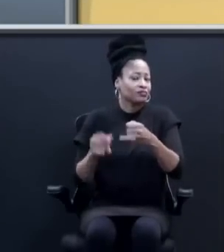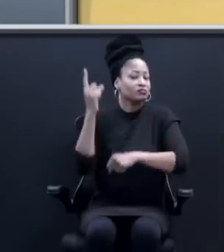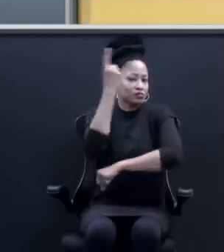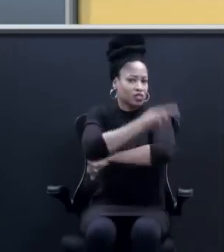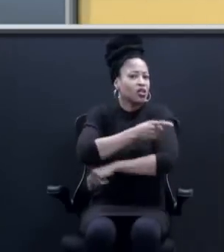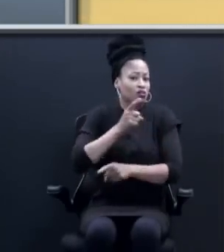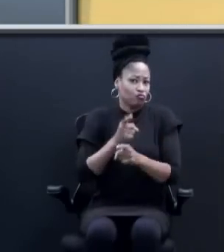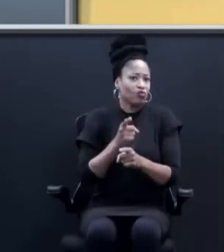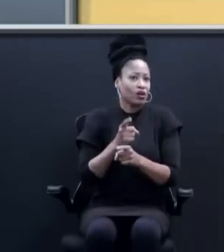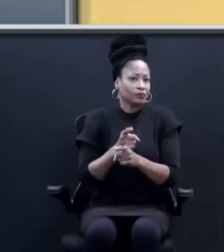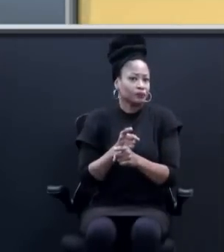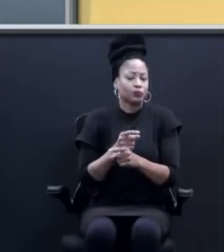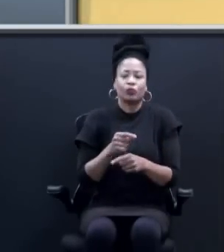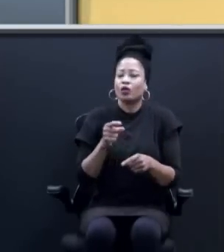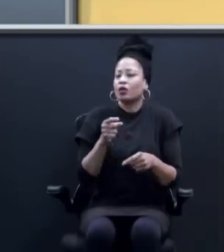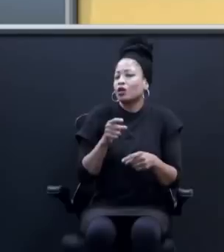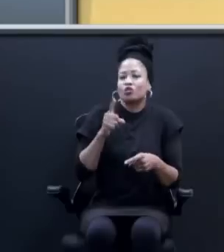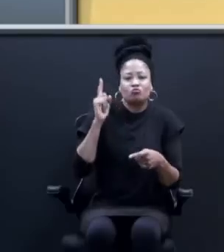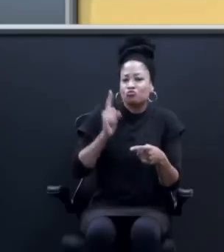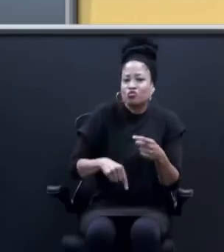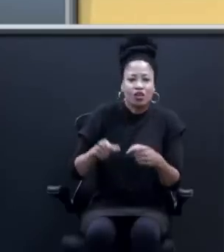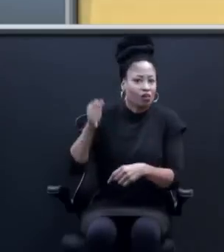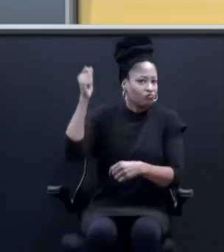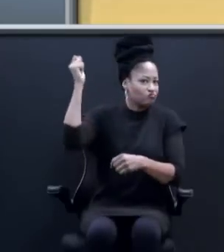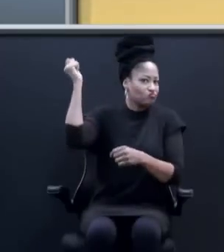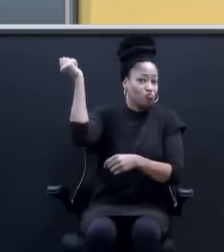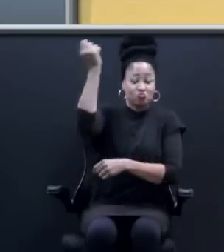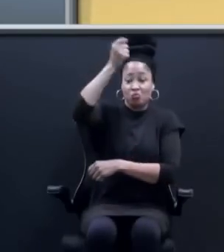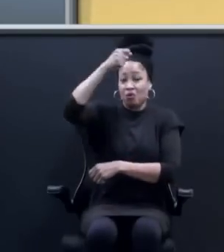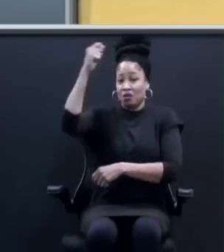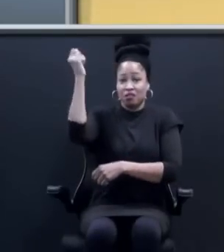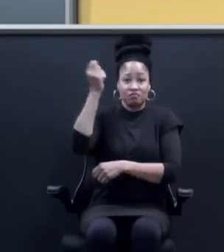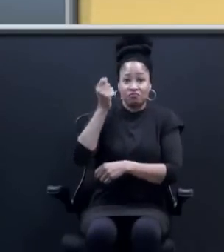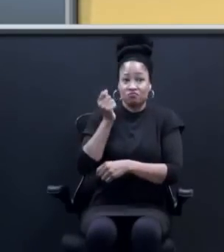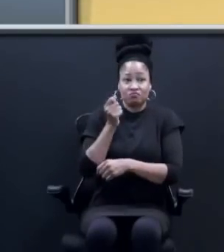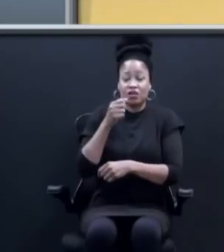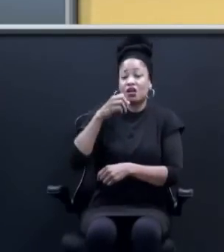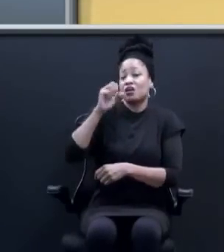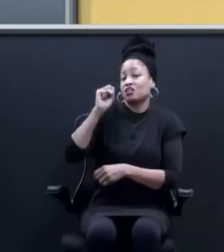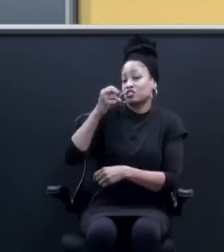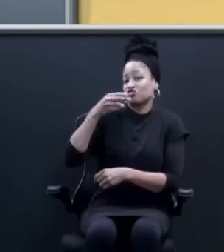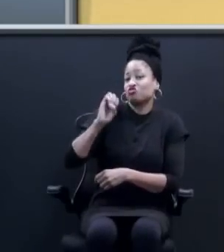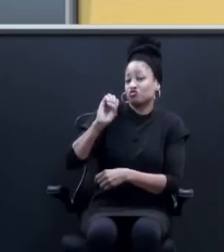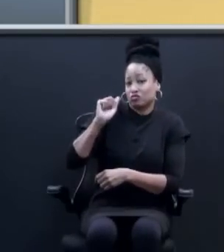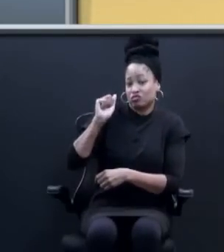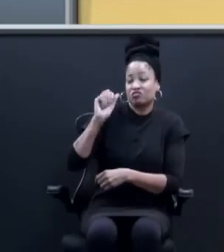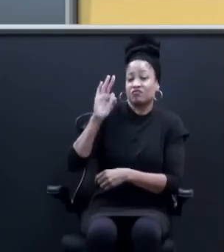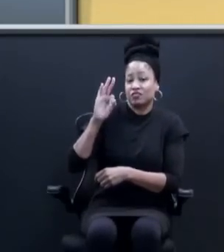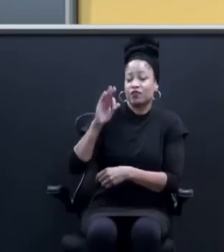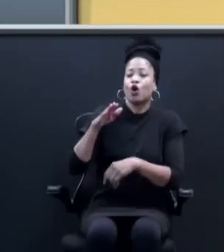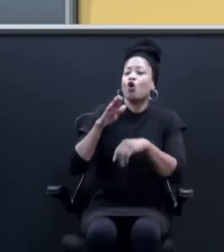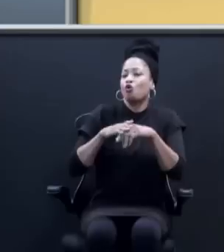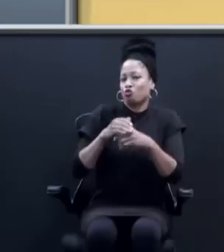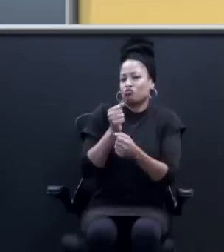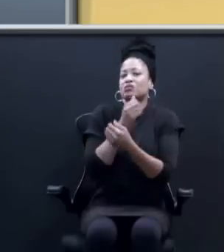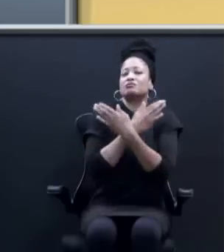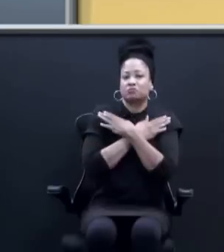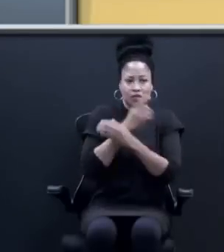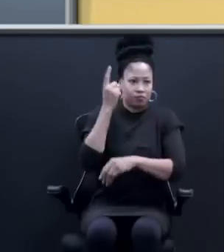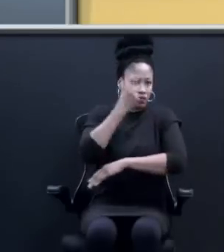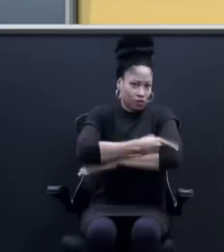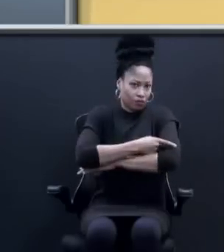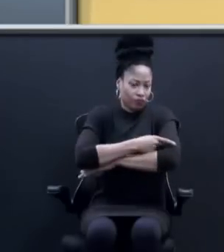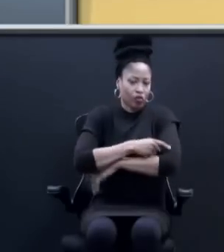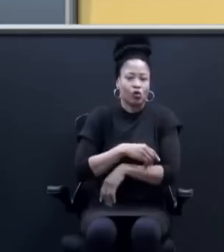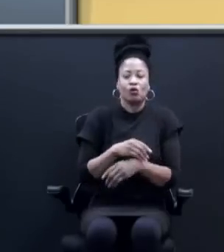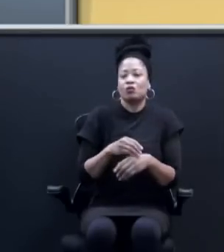cannot wave that sheaf on the Sabbath day. You cannot wave that sheaf in the middle